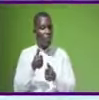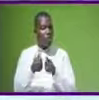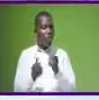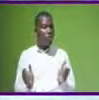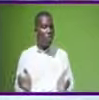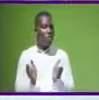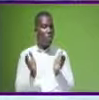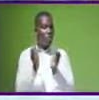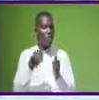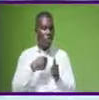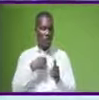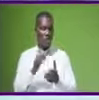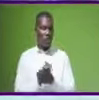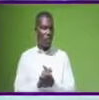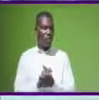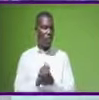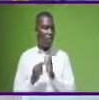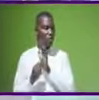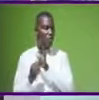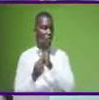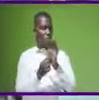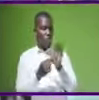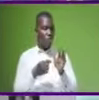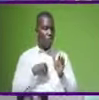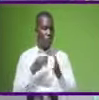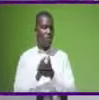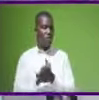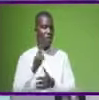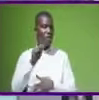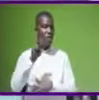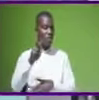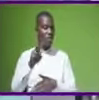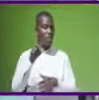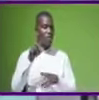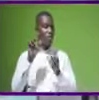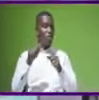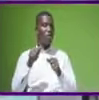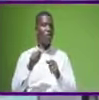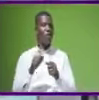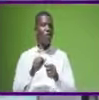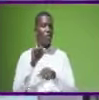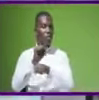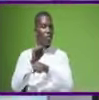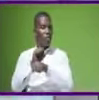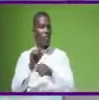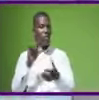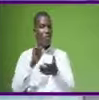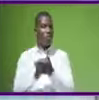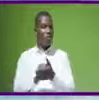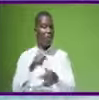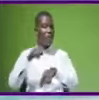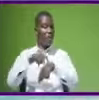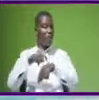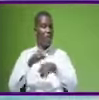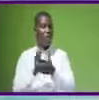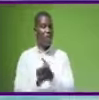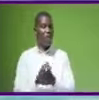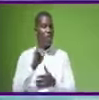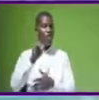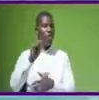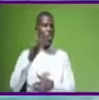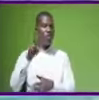dene. Actually, I said TV met me operating. Now, sometimes TV for no can